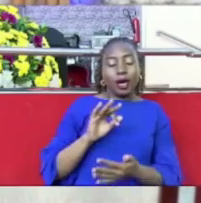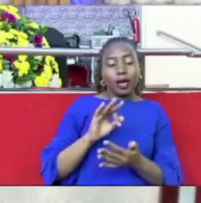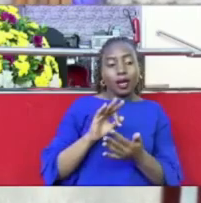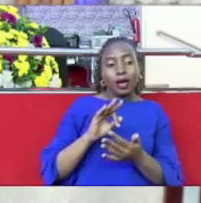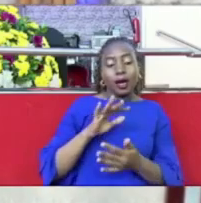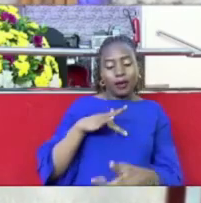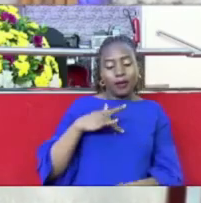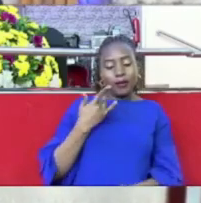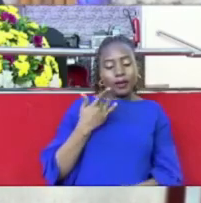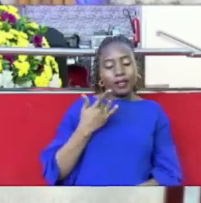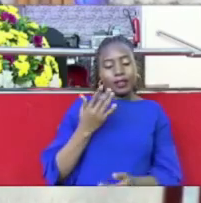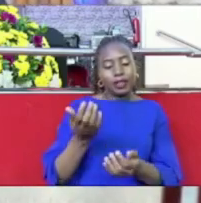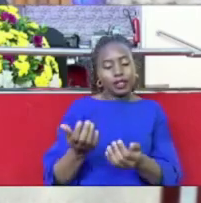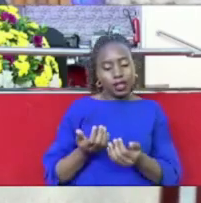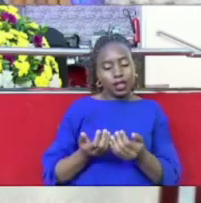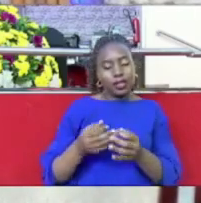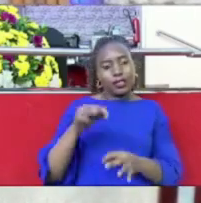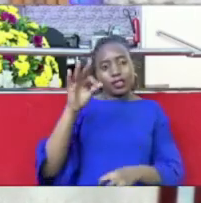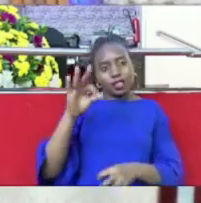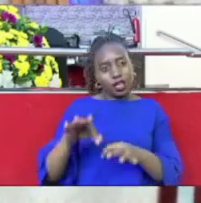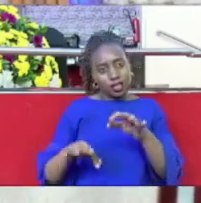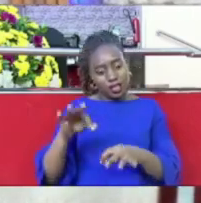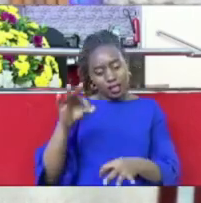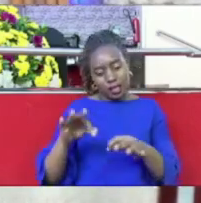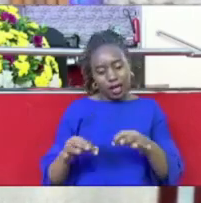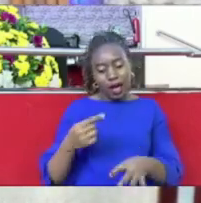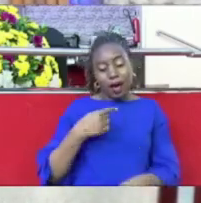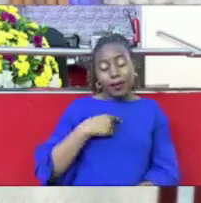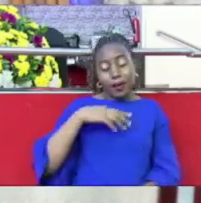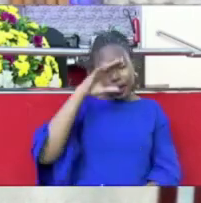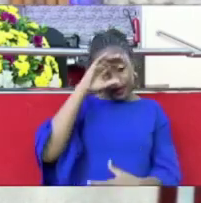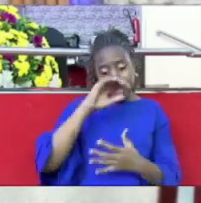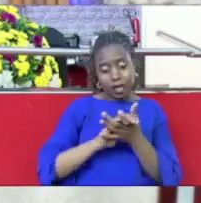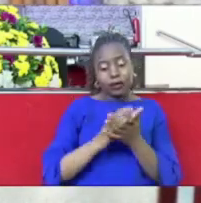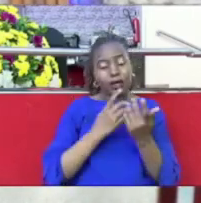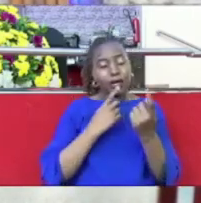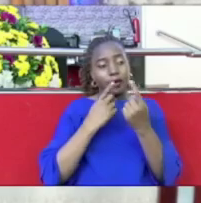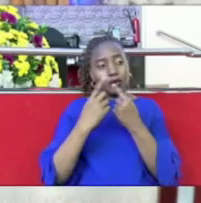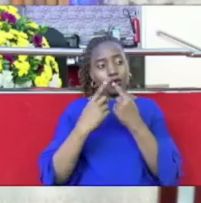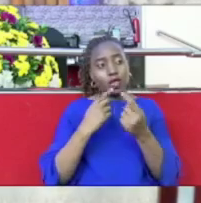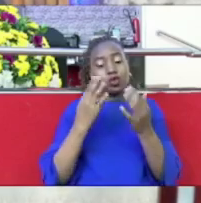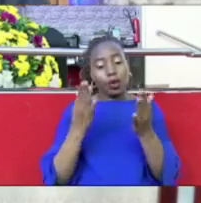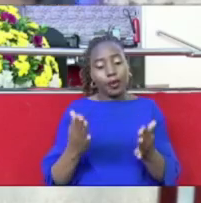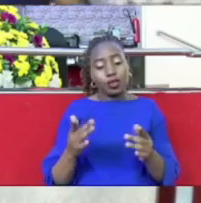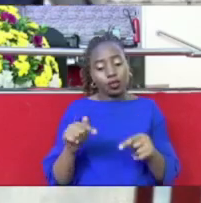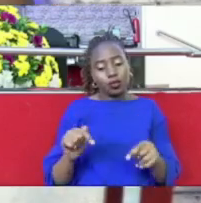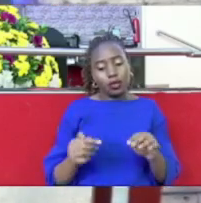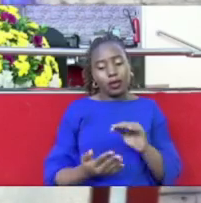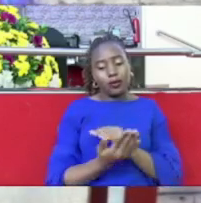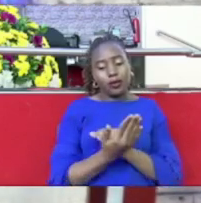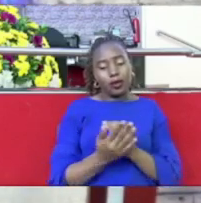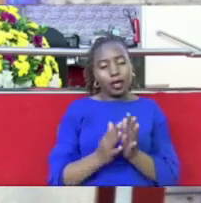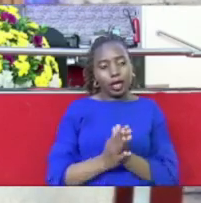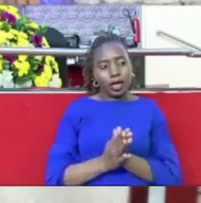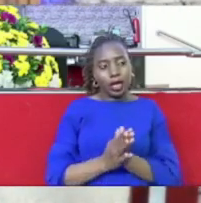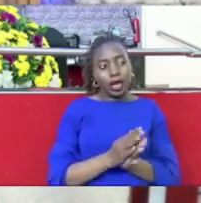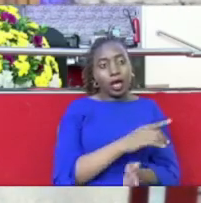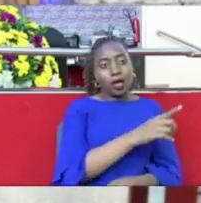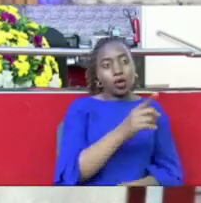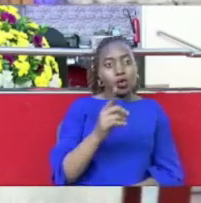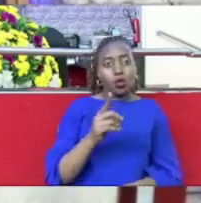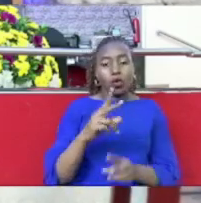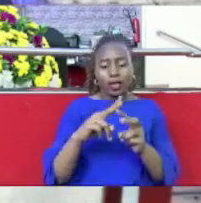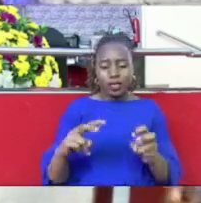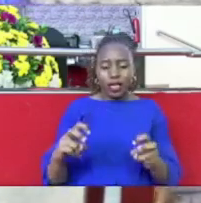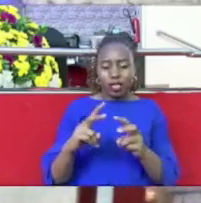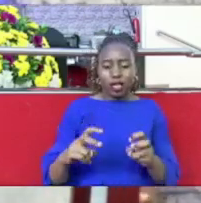kwamba alihitaji haki. I want to believe I'm talking to somebody this morning. Nataka niamini asubuhi leo namnenea mtu. You are seeking for justice from the Lord.